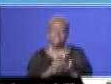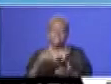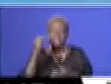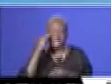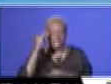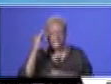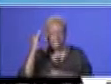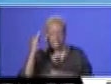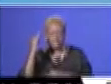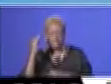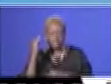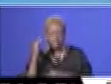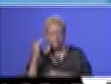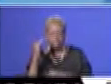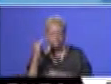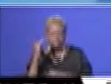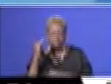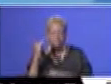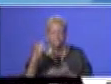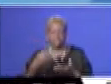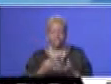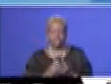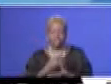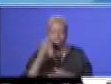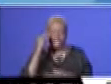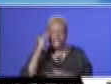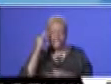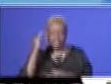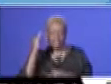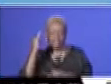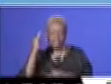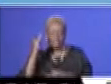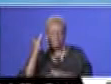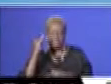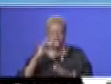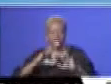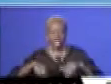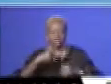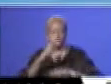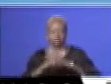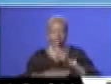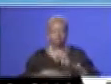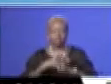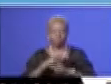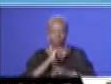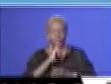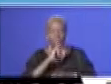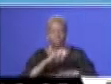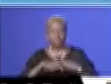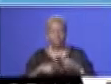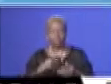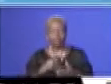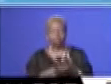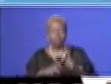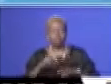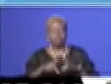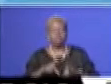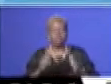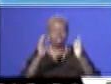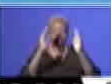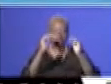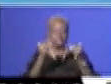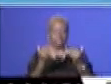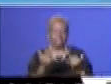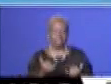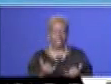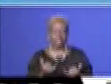in terms of new ideas in terms of how the world is going and what people expect now as they come and visit. So